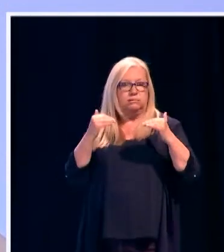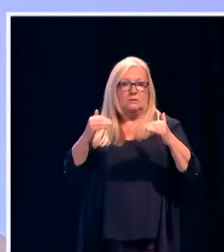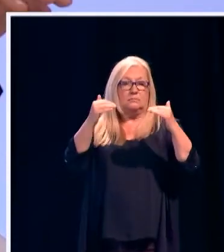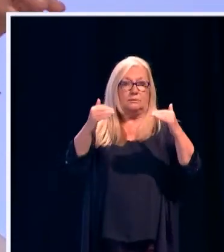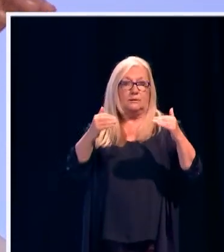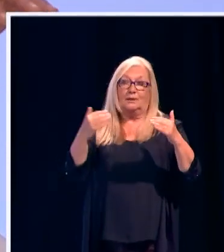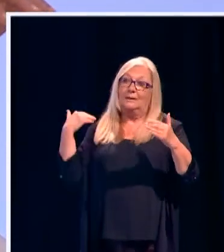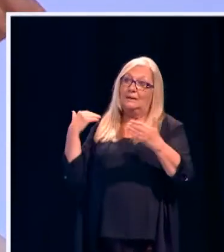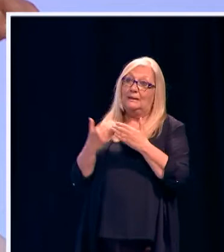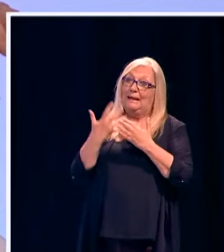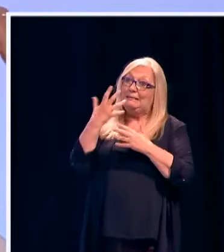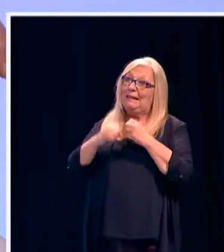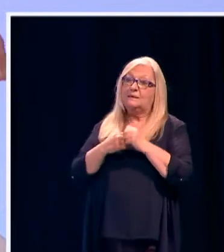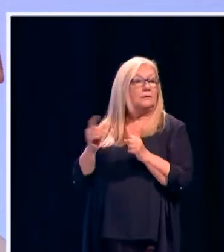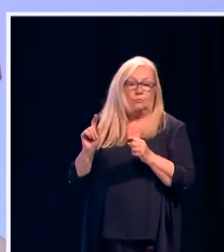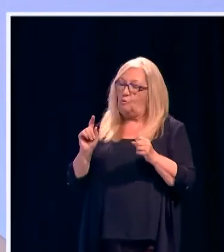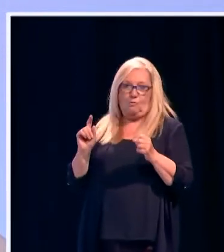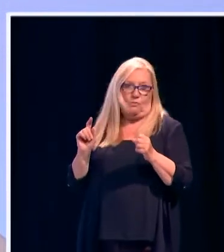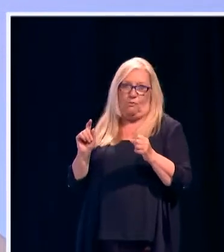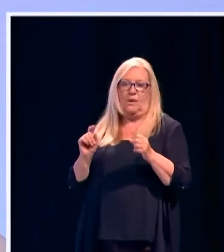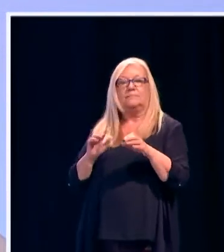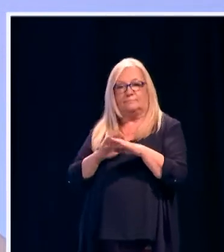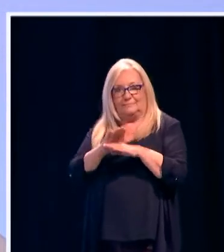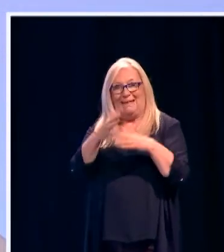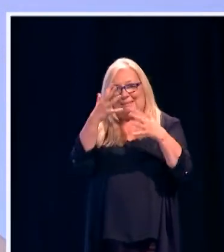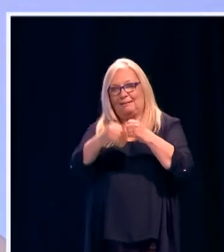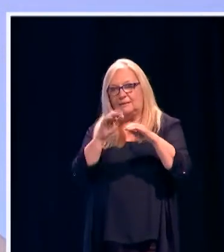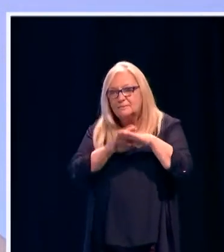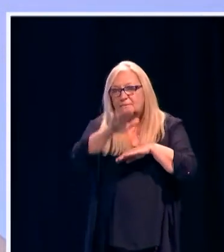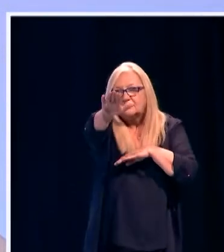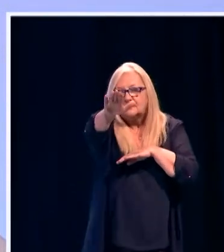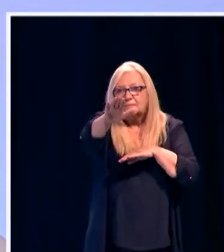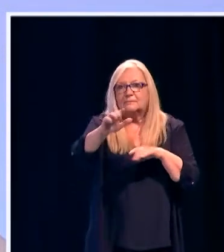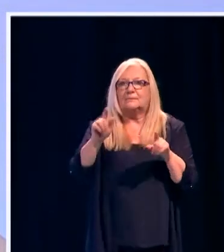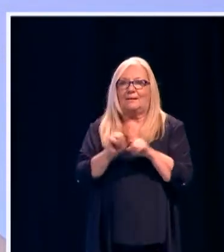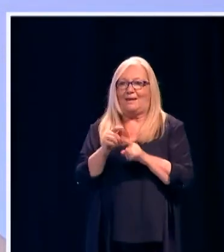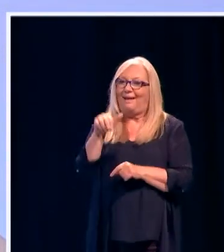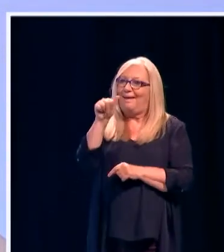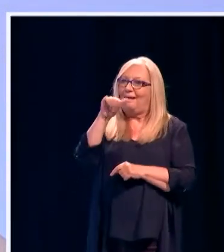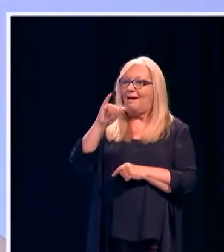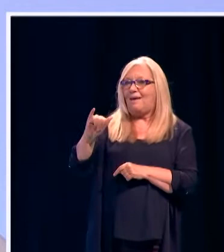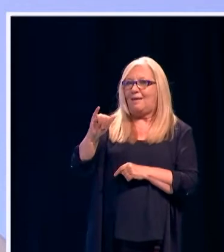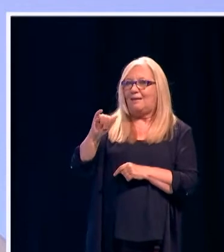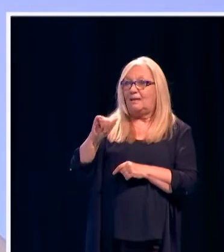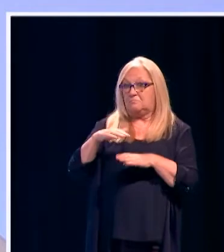to over the last 10 years, but maybe the next 10 years. And I'm talking about things like artificial intelligence. If artificial intelligence